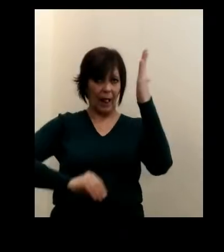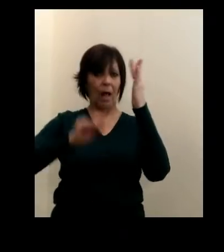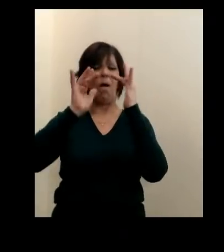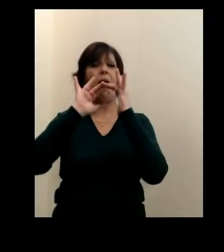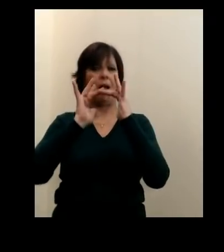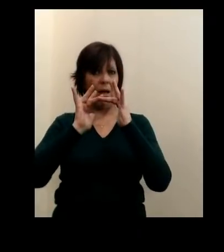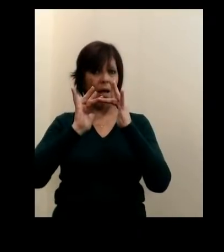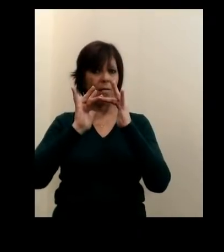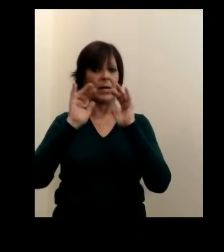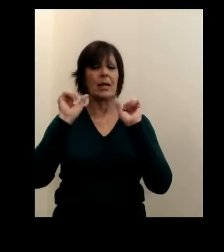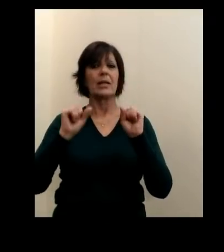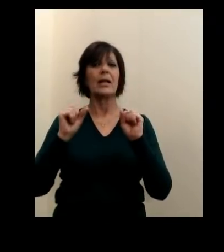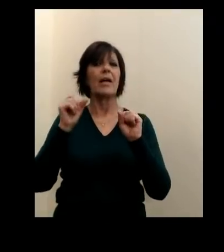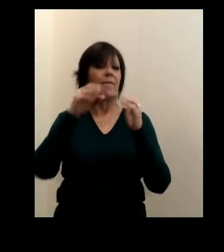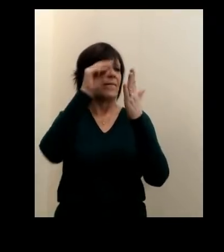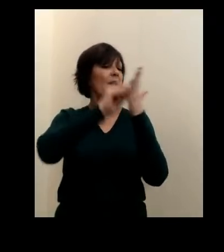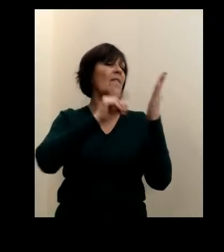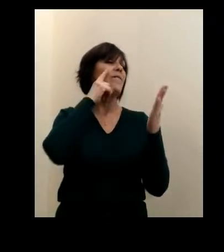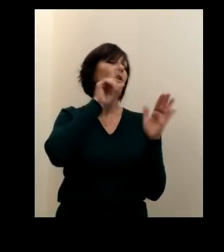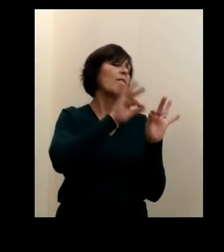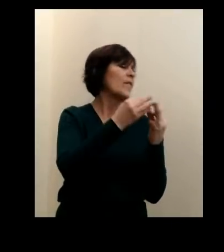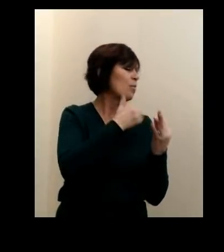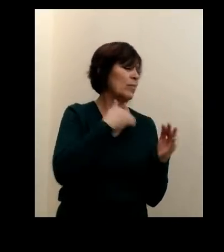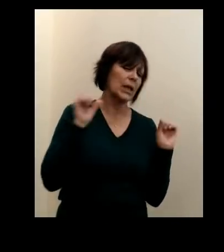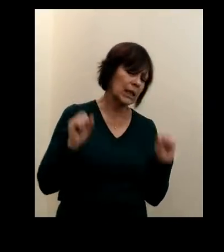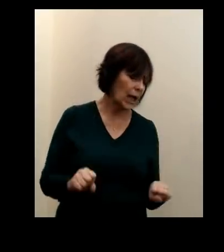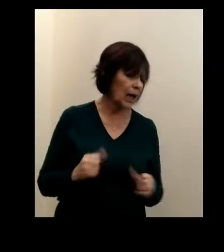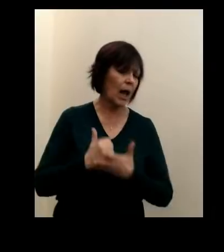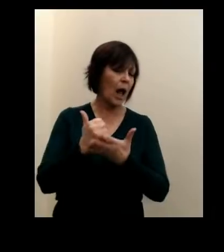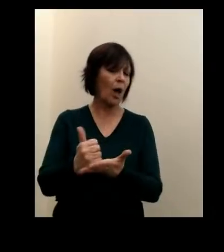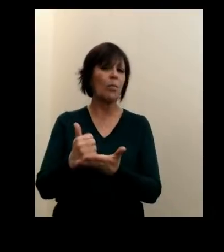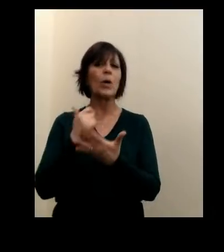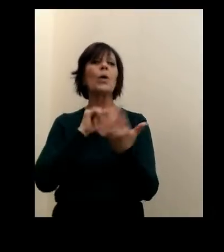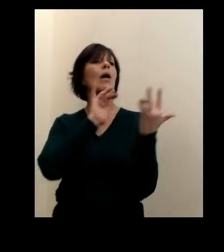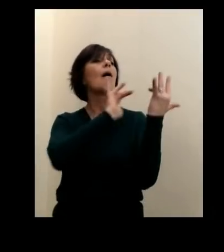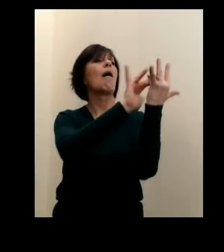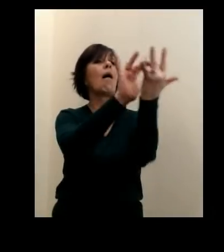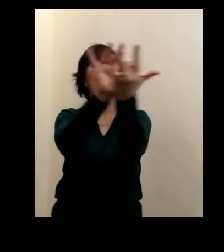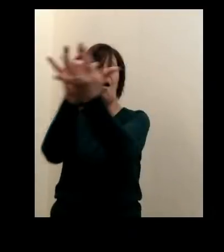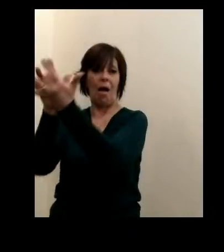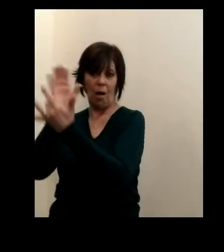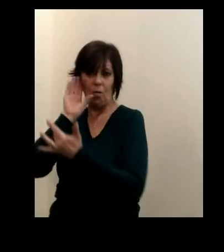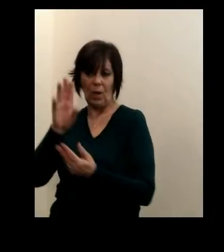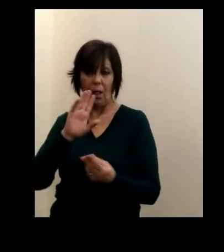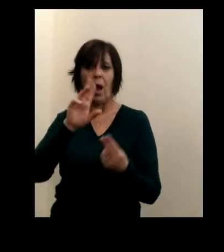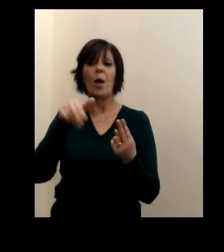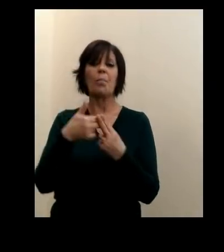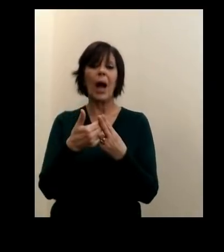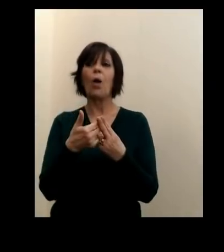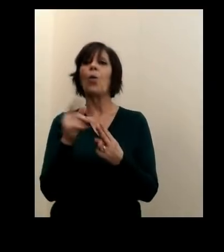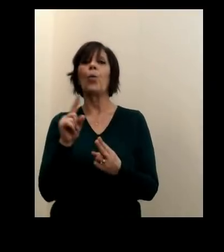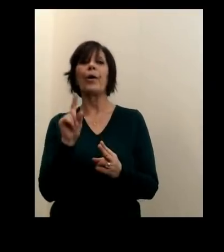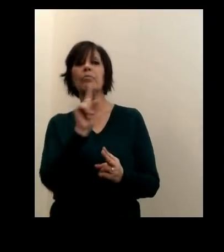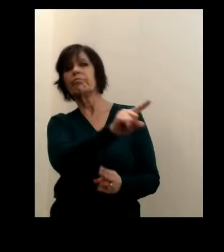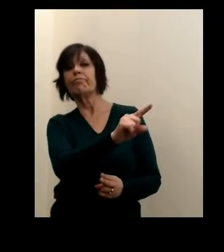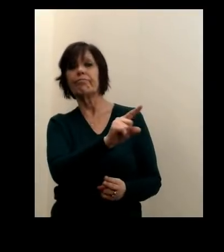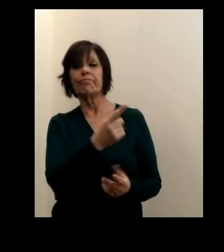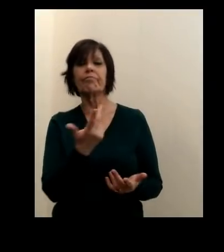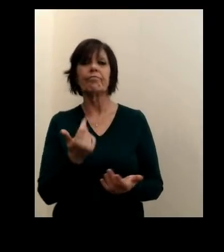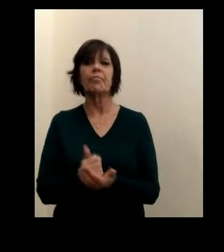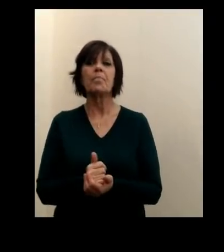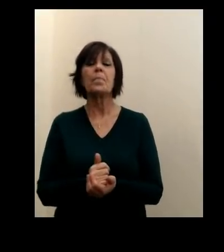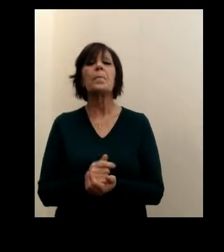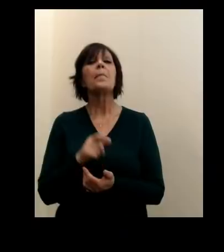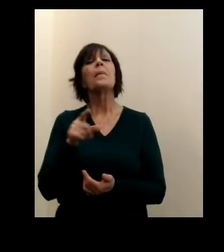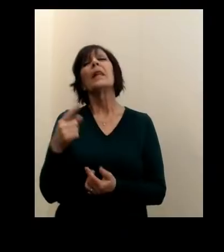it for family members who are incapable of doing it. We will then contact those individuals about clinics as they open up.